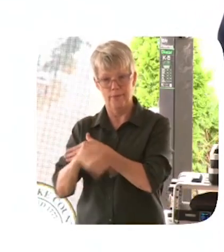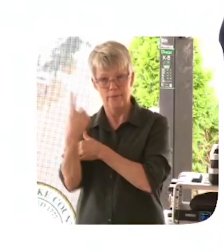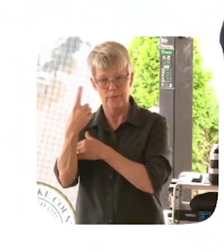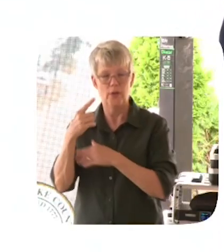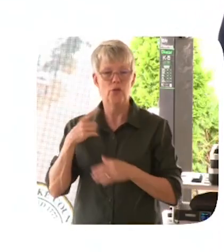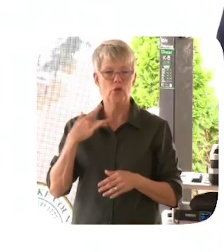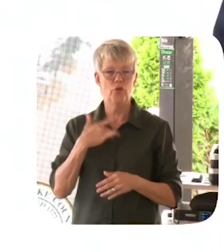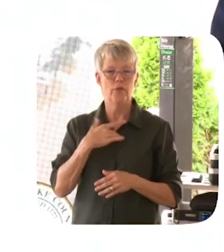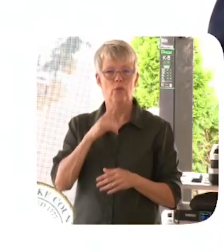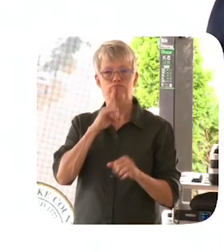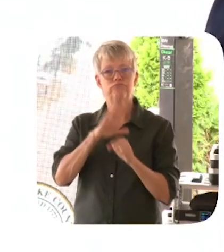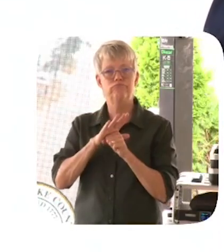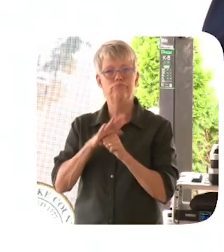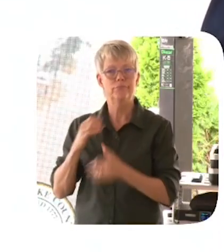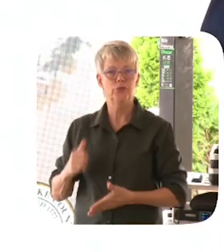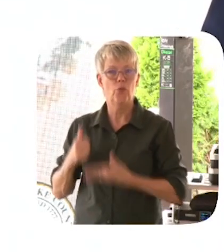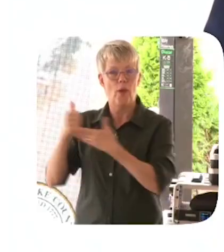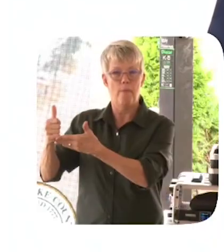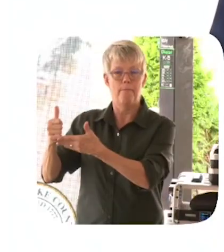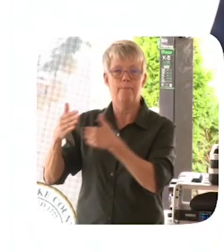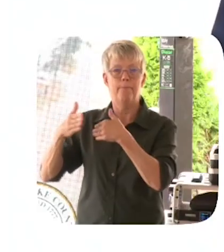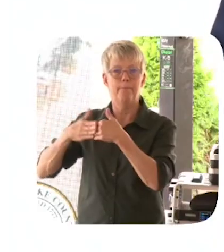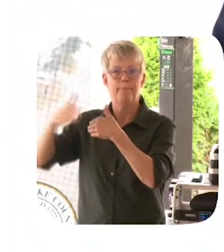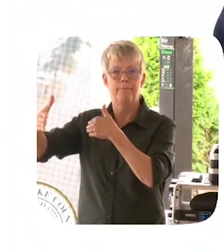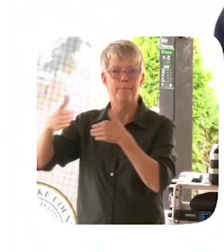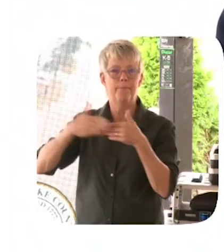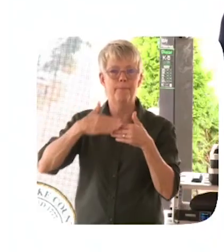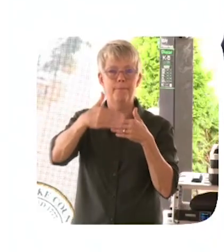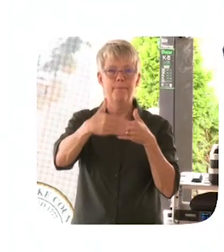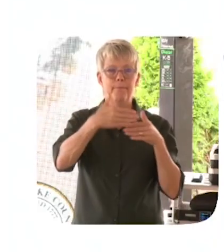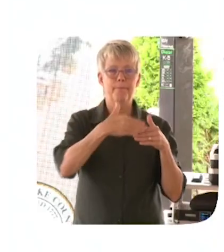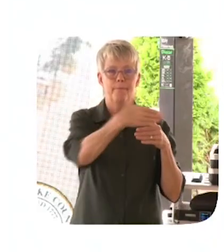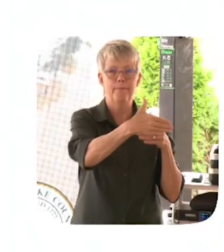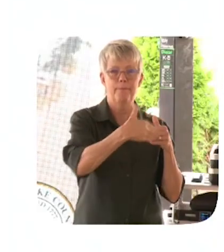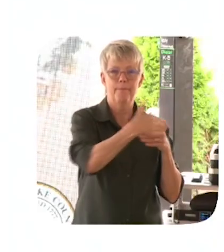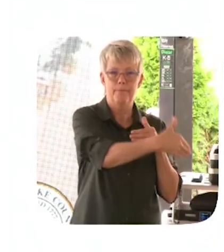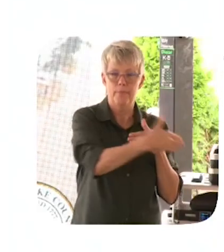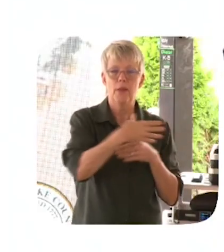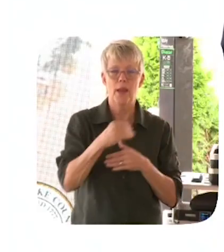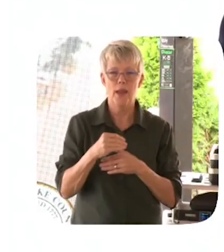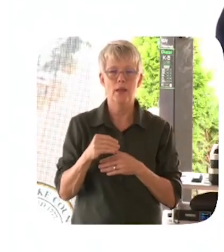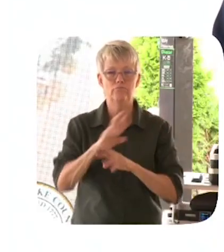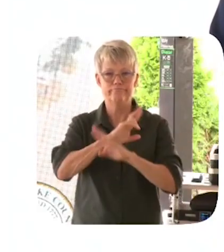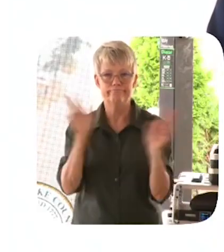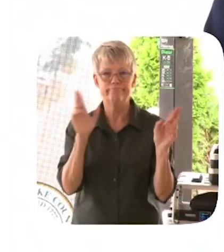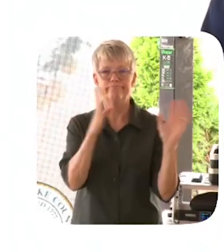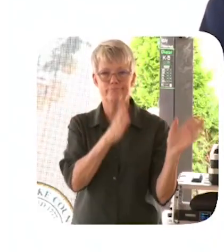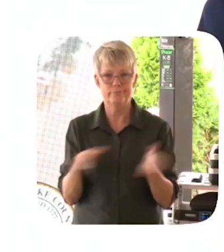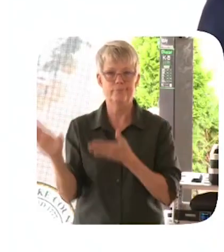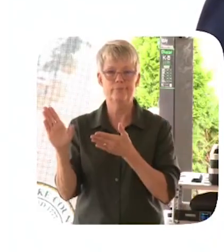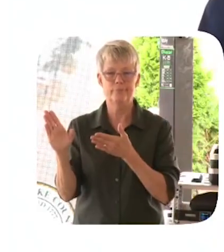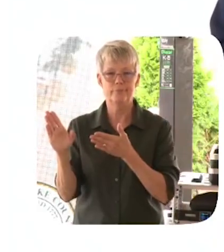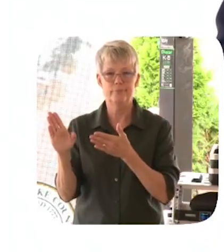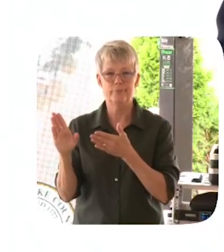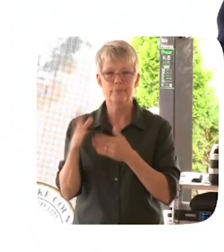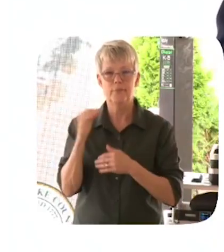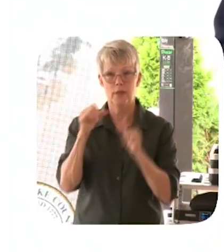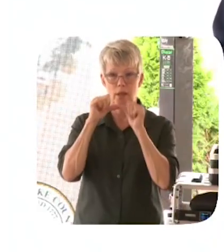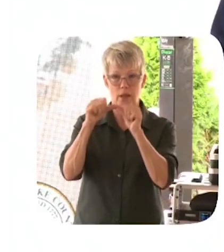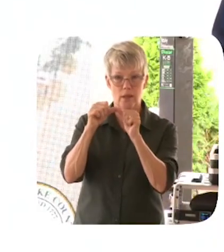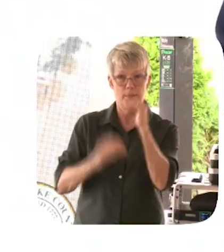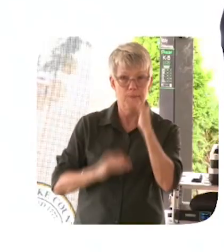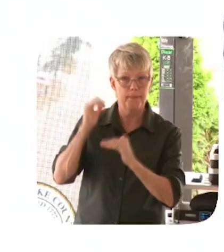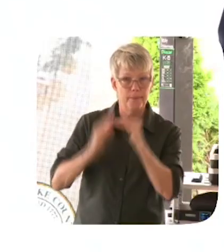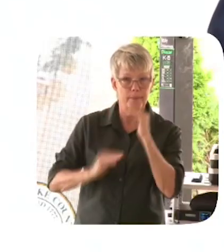commitment to help your neighbor, to stay prepared, and to continue building